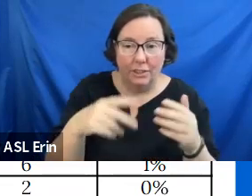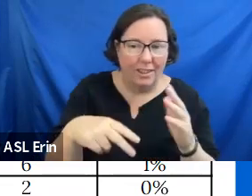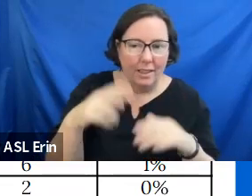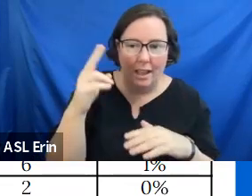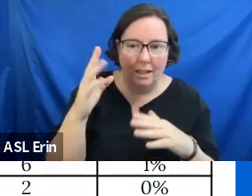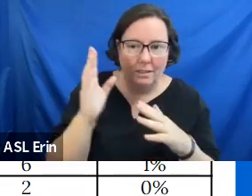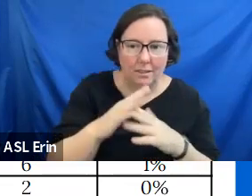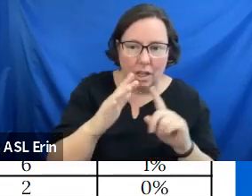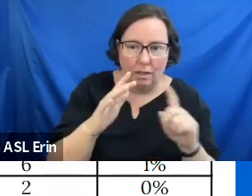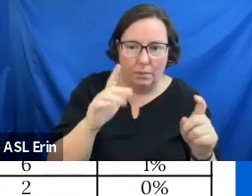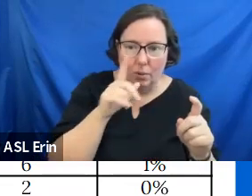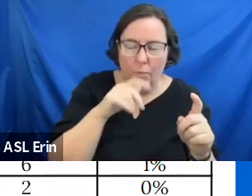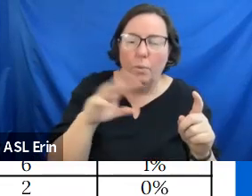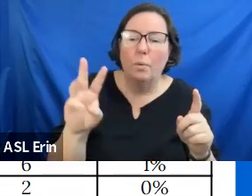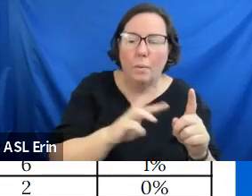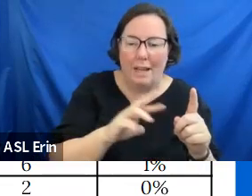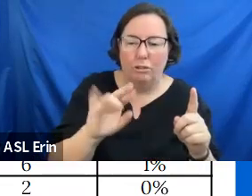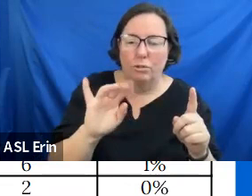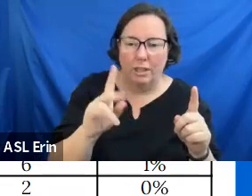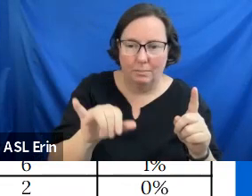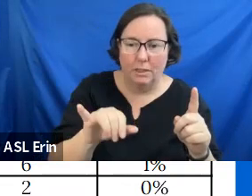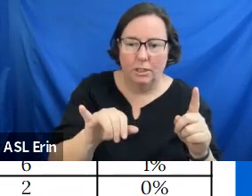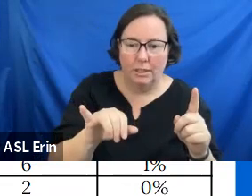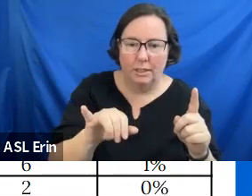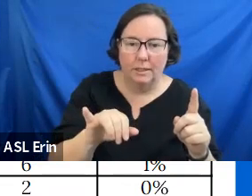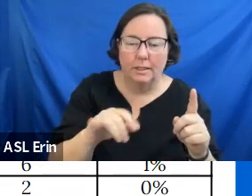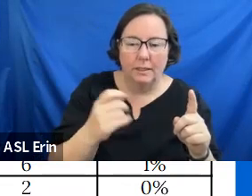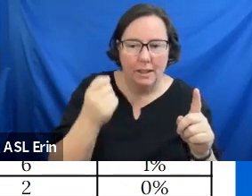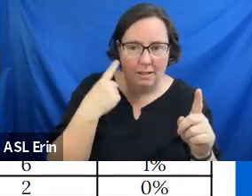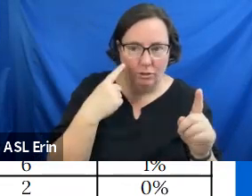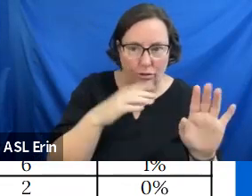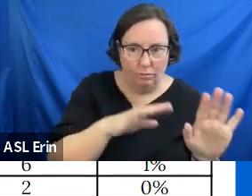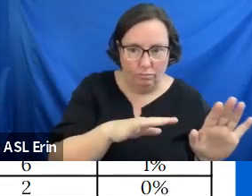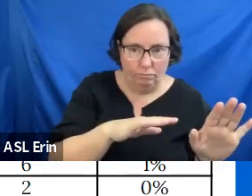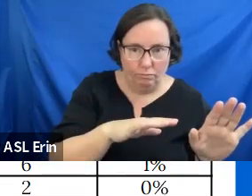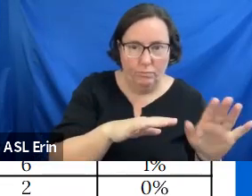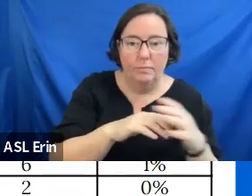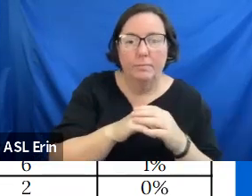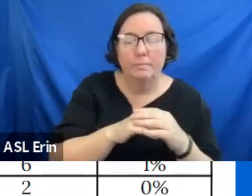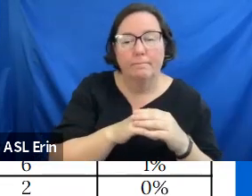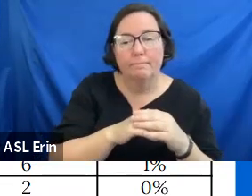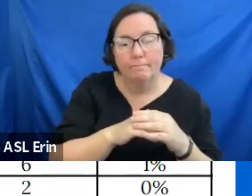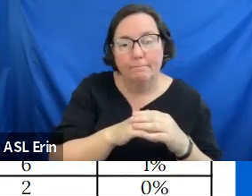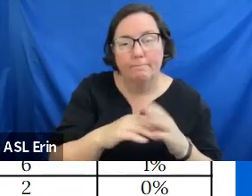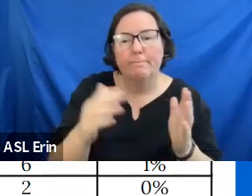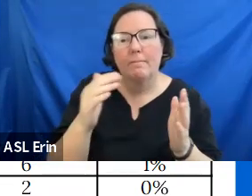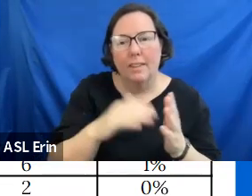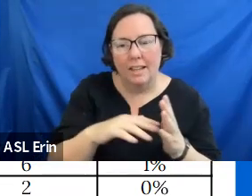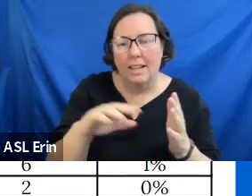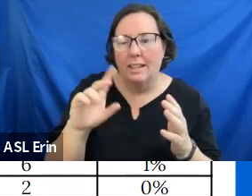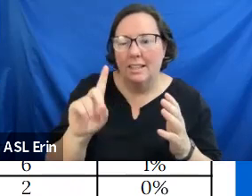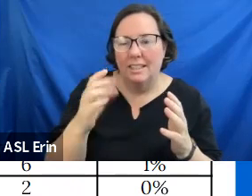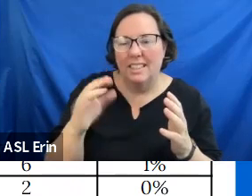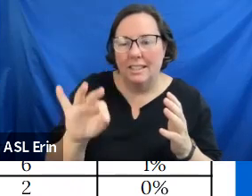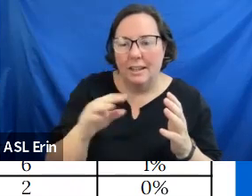went to West Roxbury. For last school year, again, there DCF and